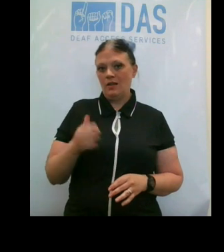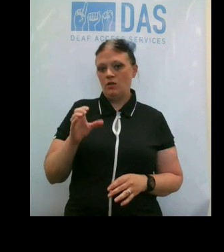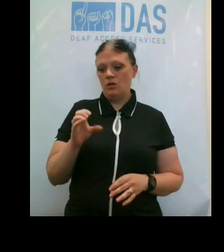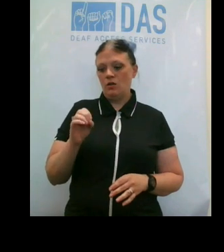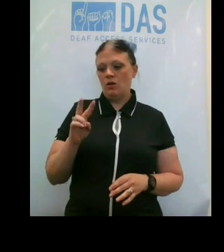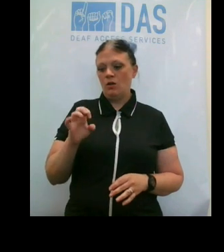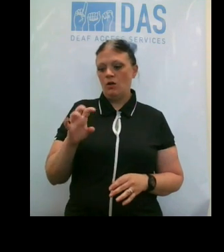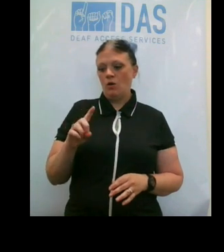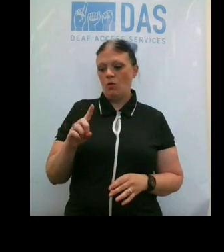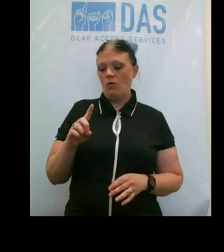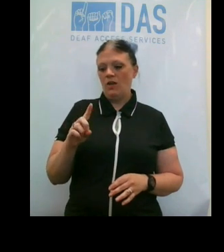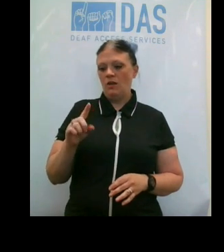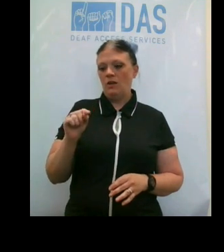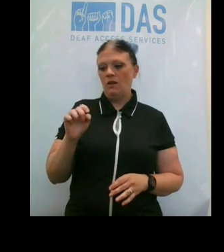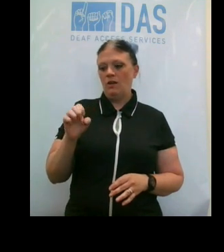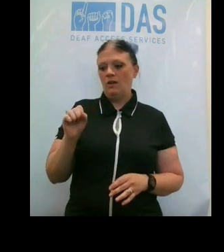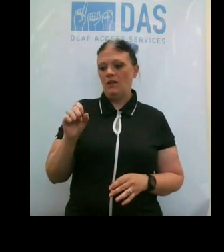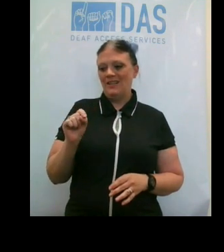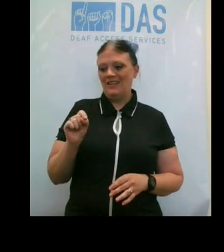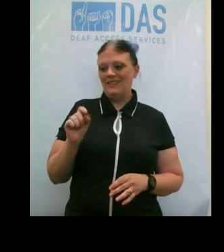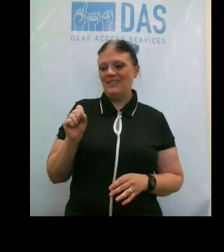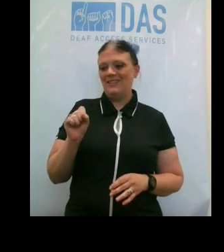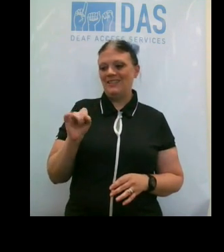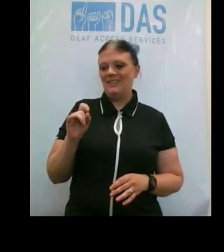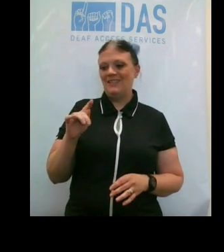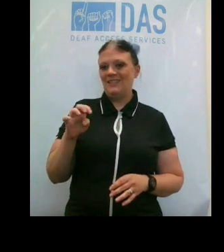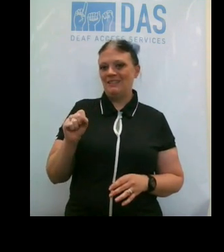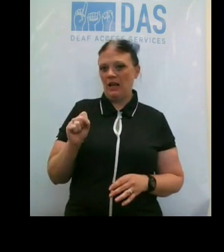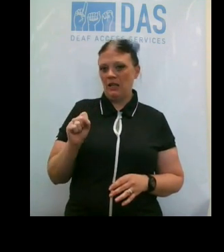erie.gov/COVID test sites. And you can then click on the stars once you get